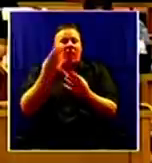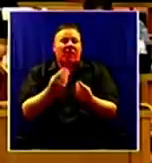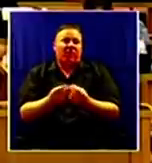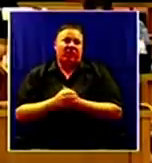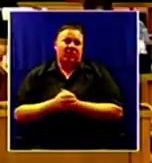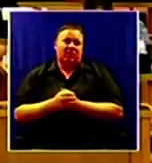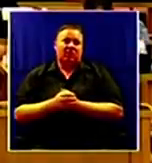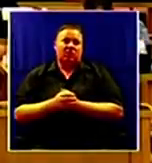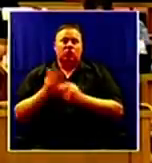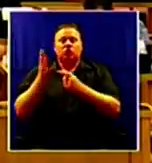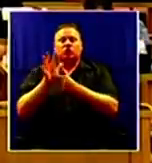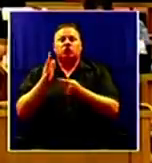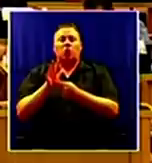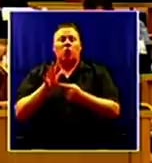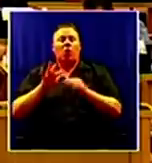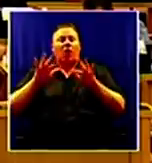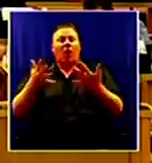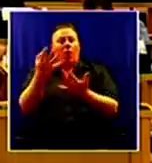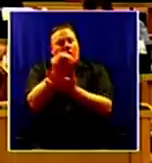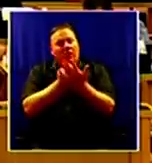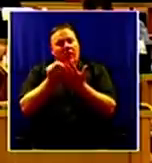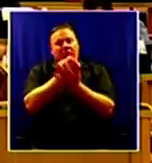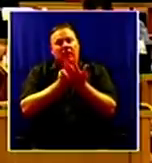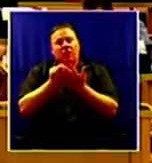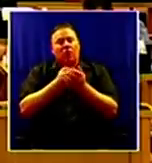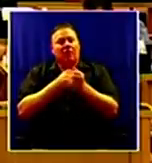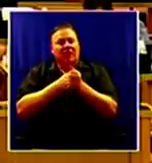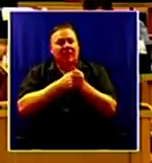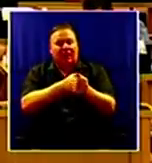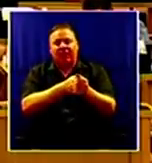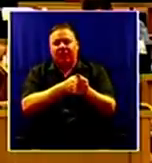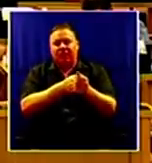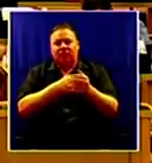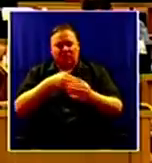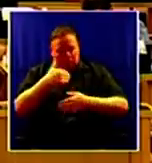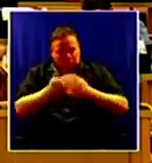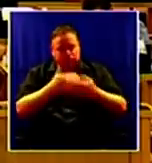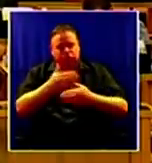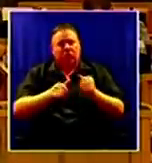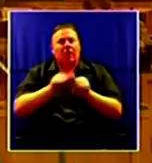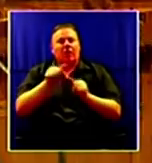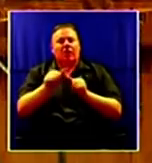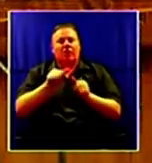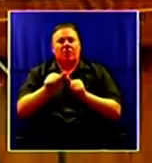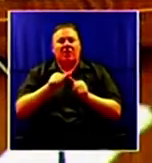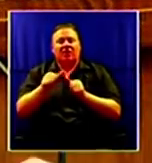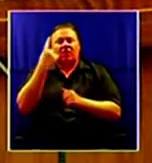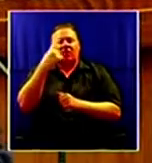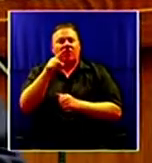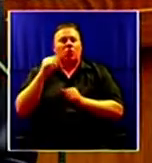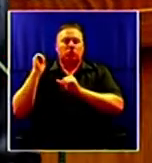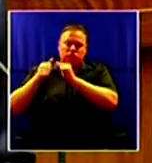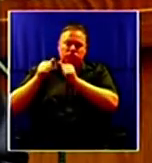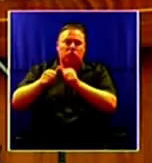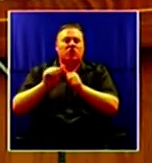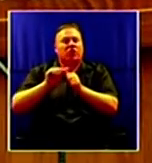we will leave this economy in a better shape for those who come after us.